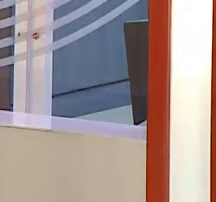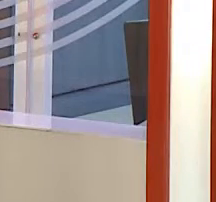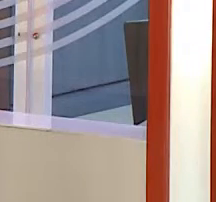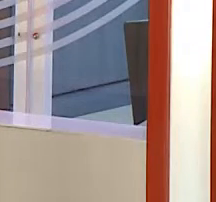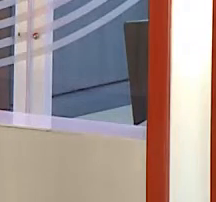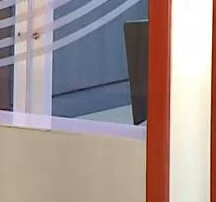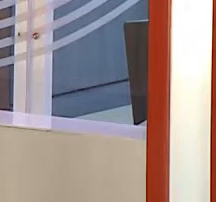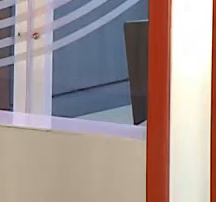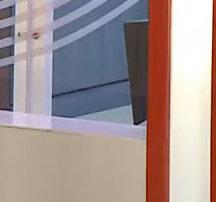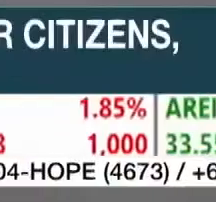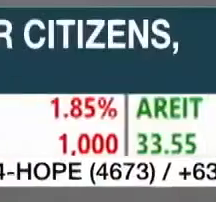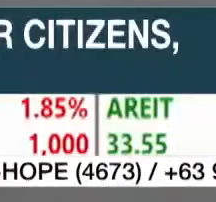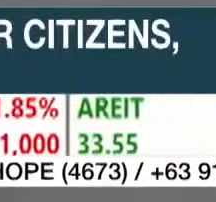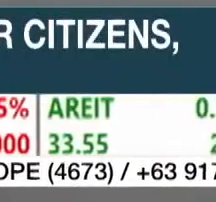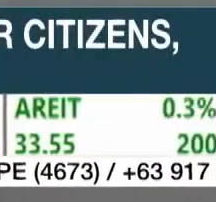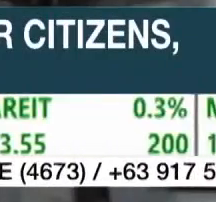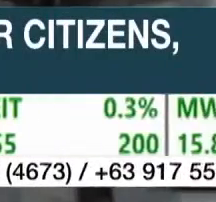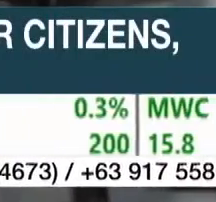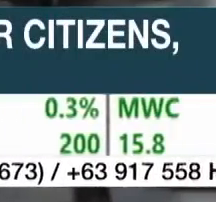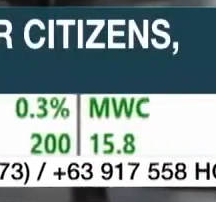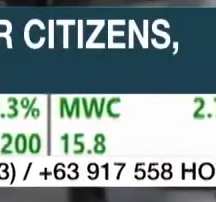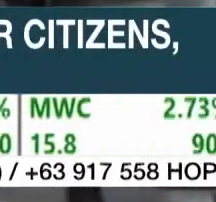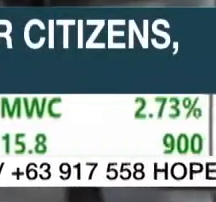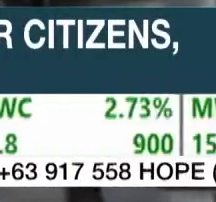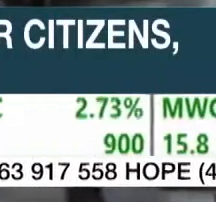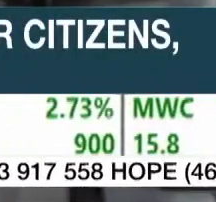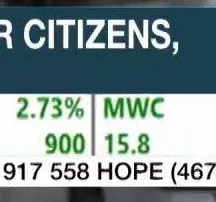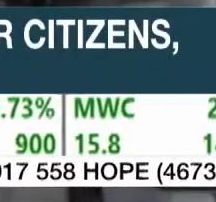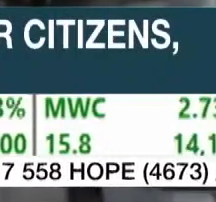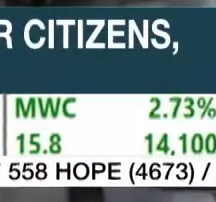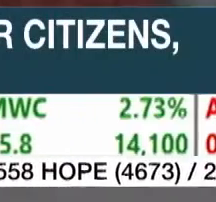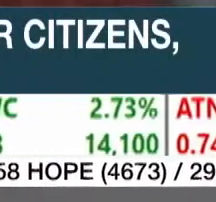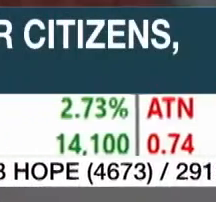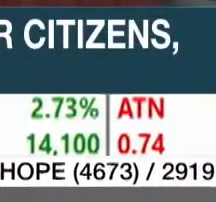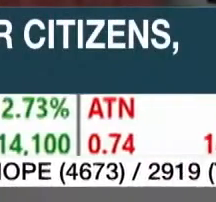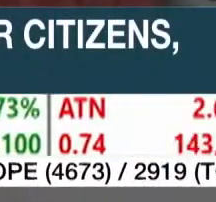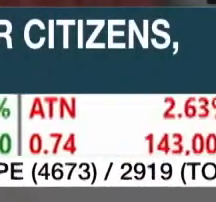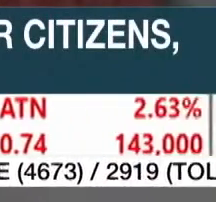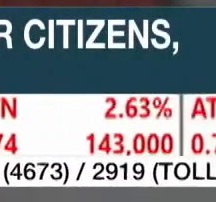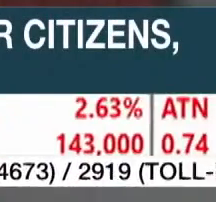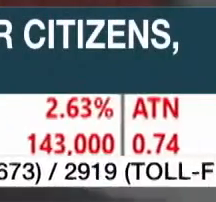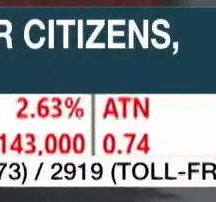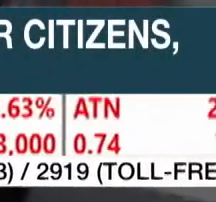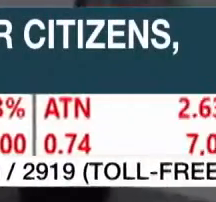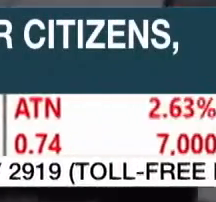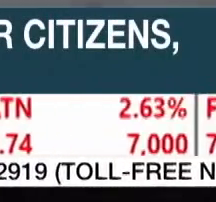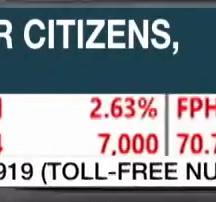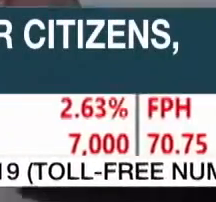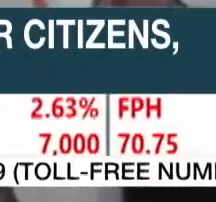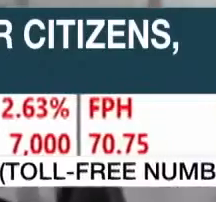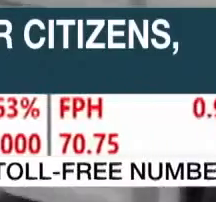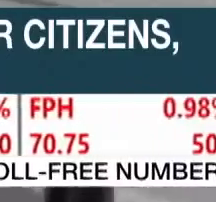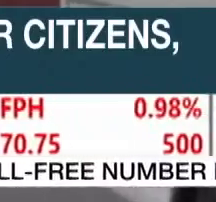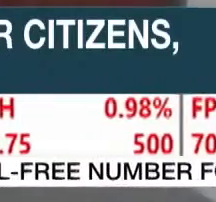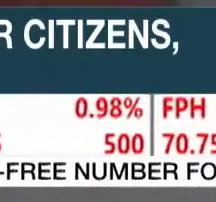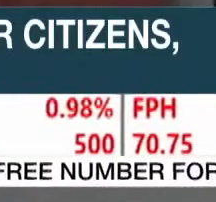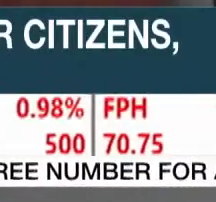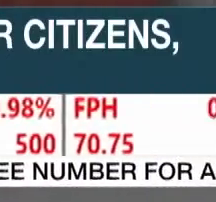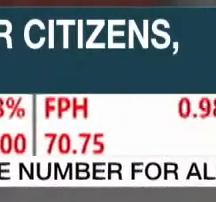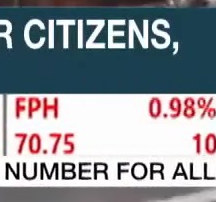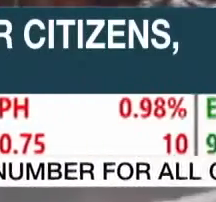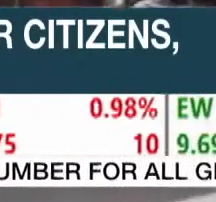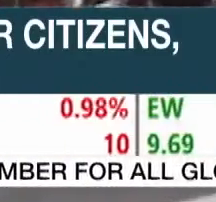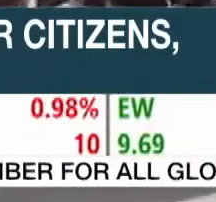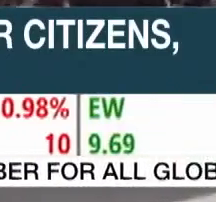Yes, Carmina, Health Secretary Francisco Duque III and the National Task Force Against COVID-19 Deputy Chief